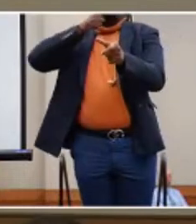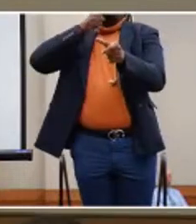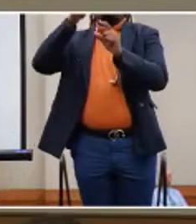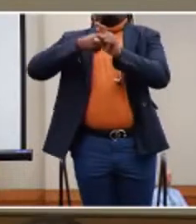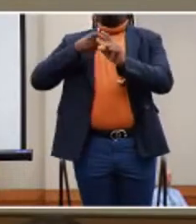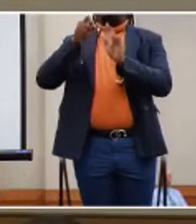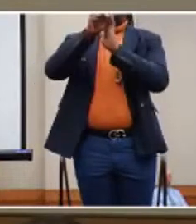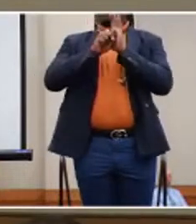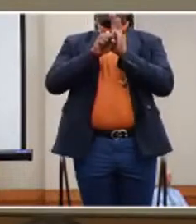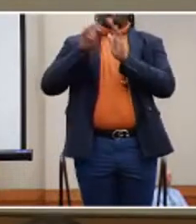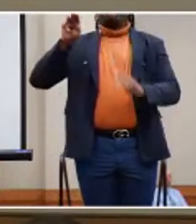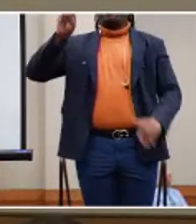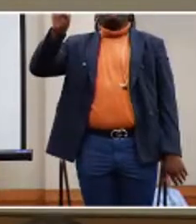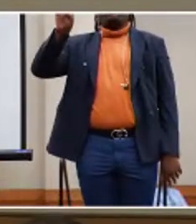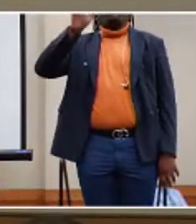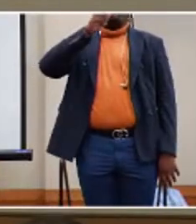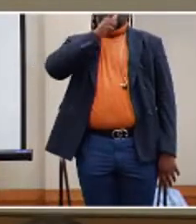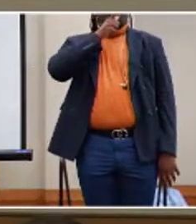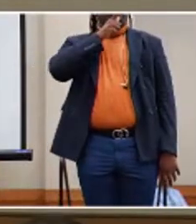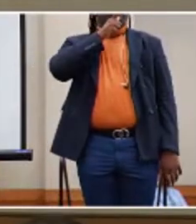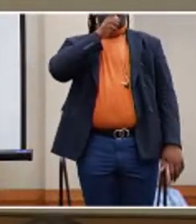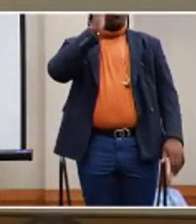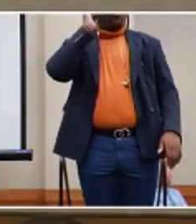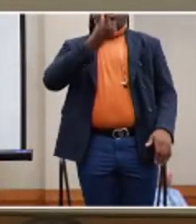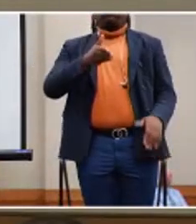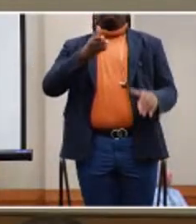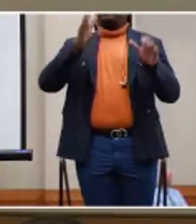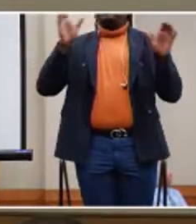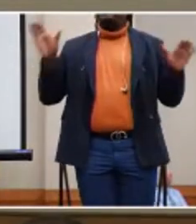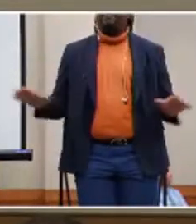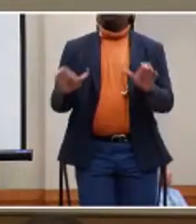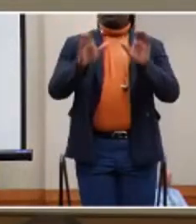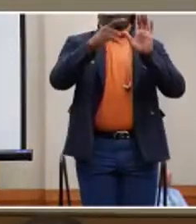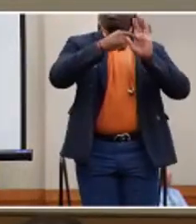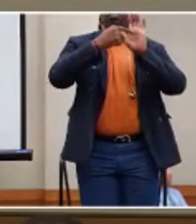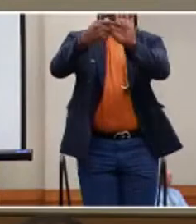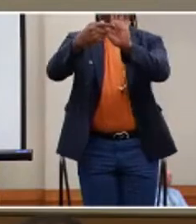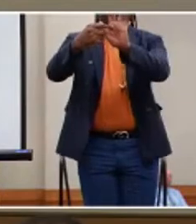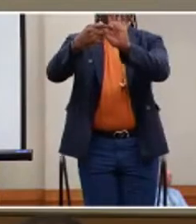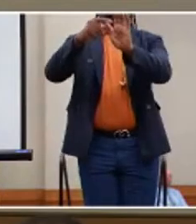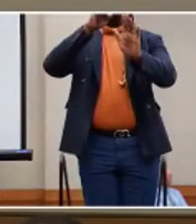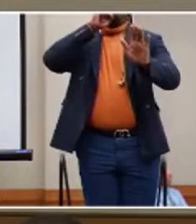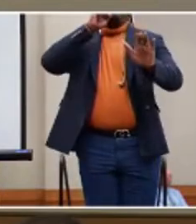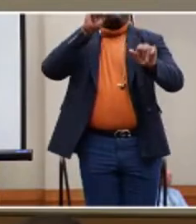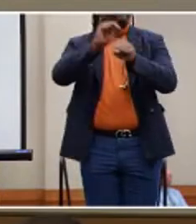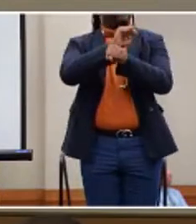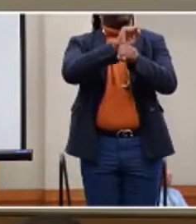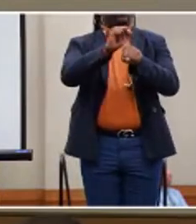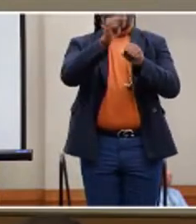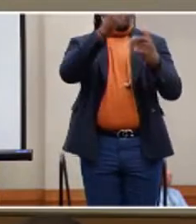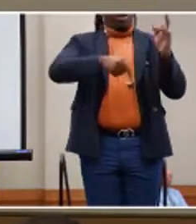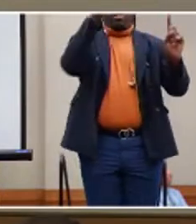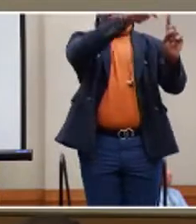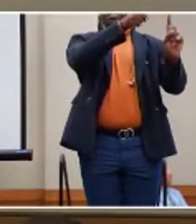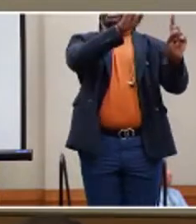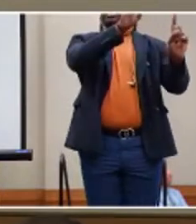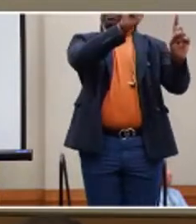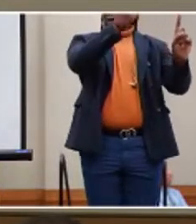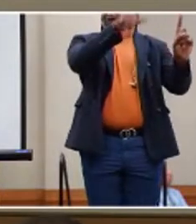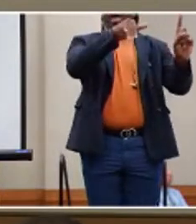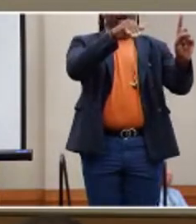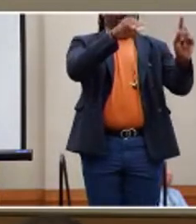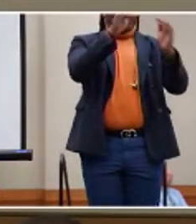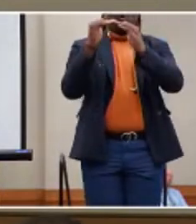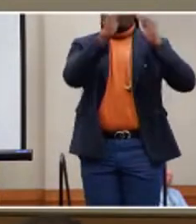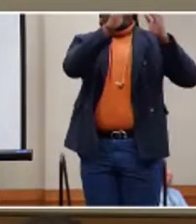Maryland whose presence here demonstrates absolutely what disabilities, access, and